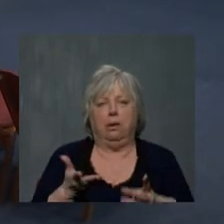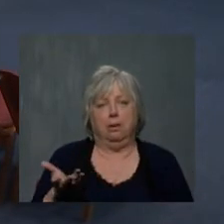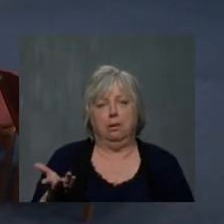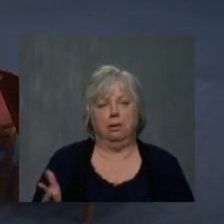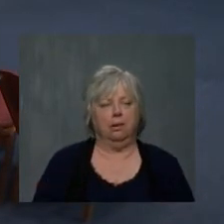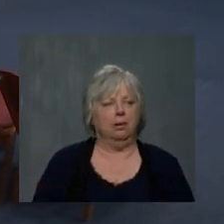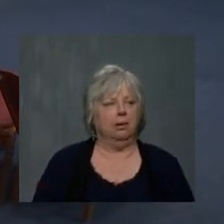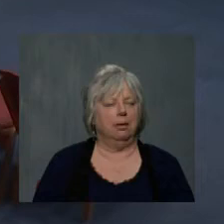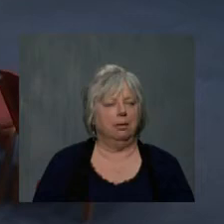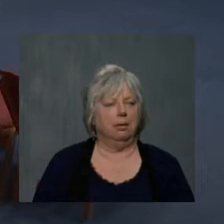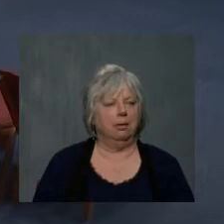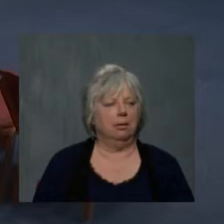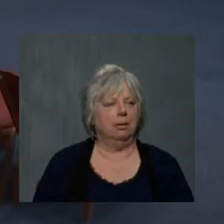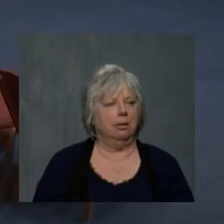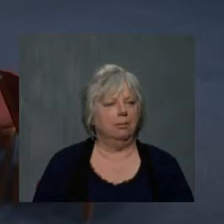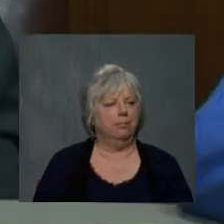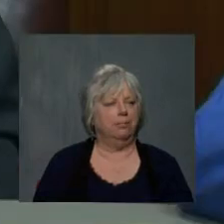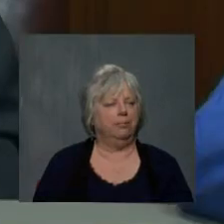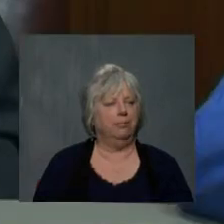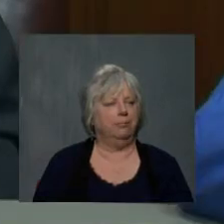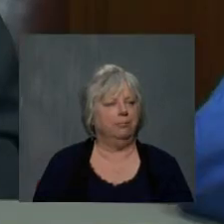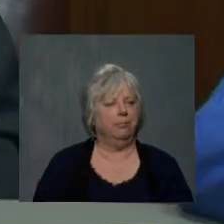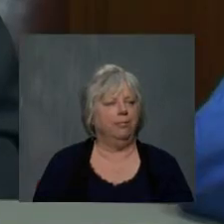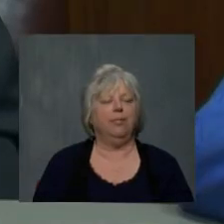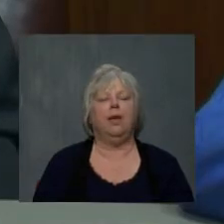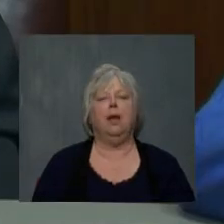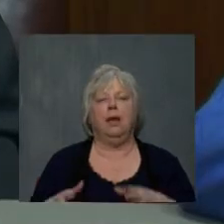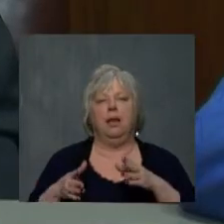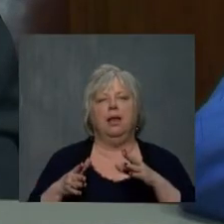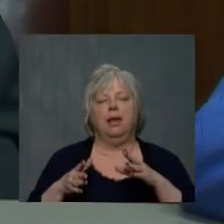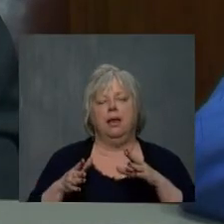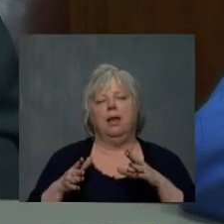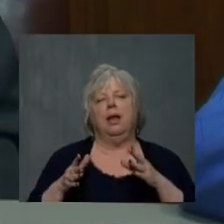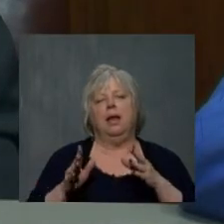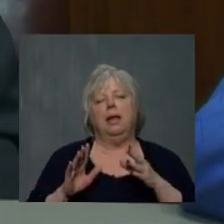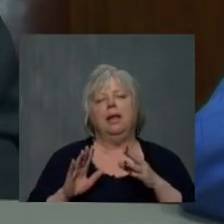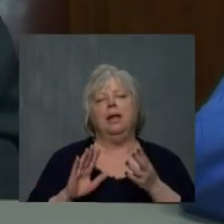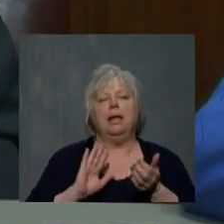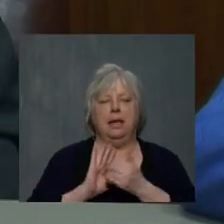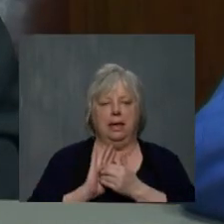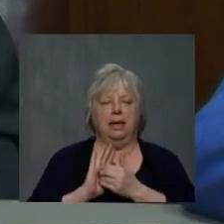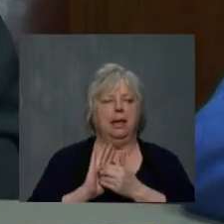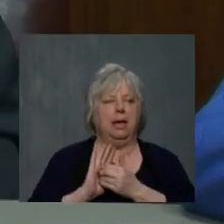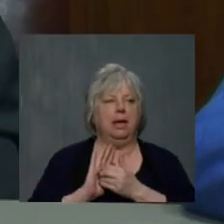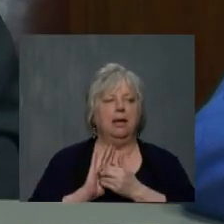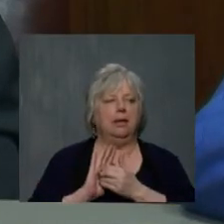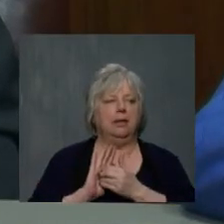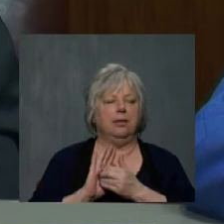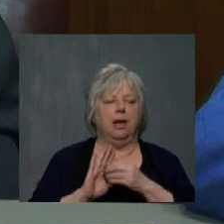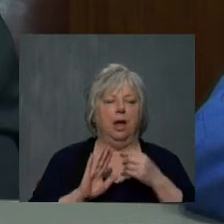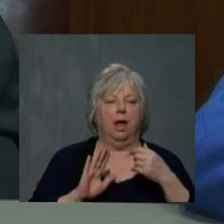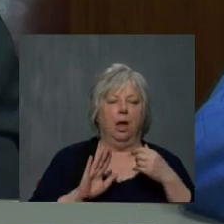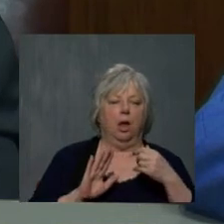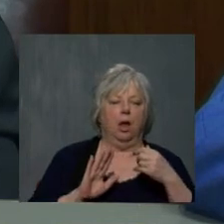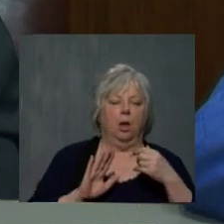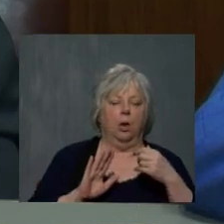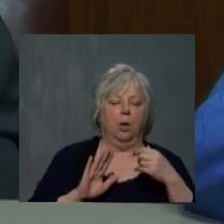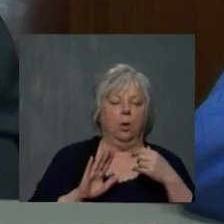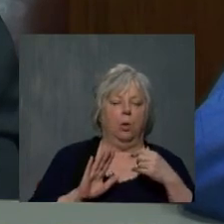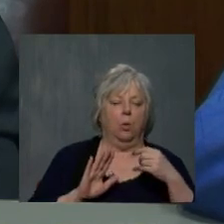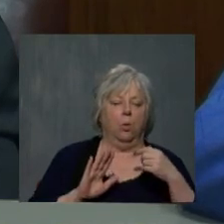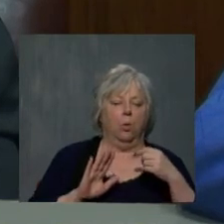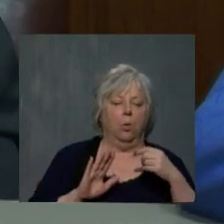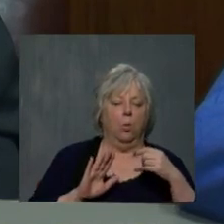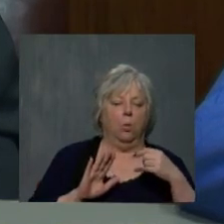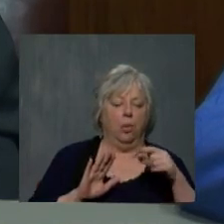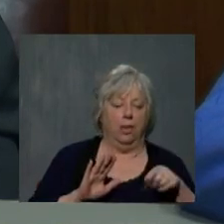putting it off for 2 weeks. Let me just say, again, we have done it, but it's not. We don't do it when it's a